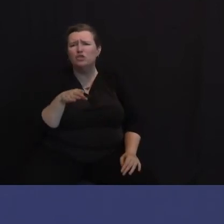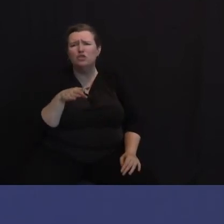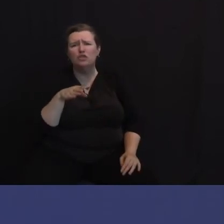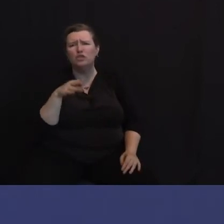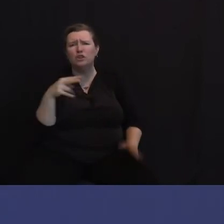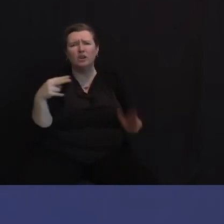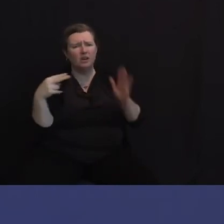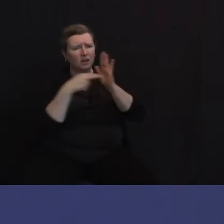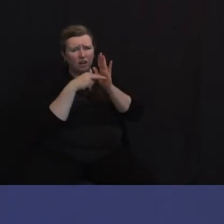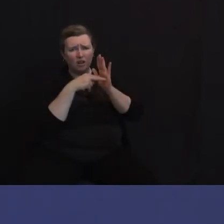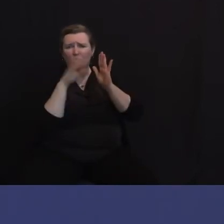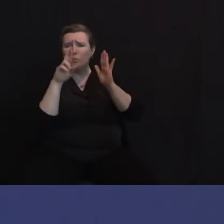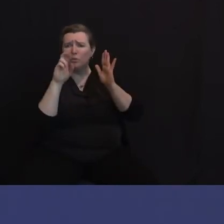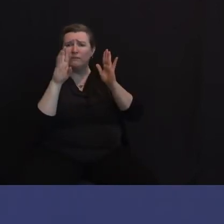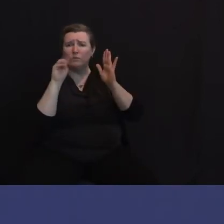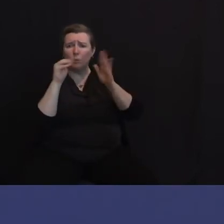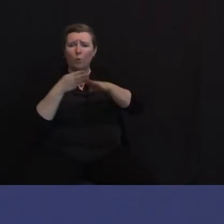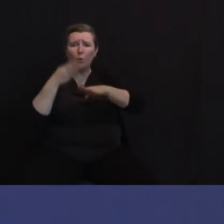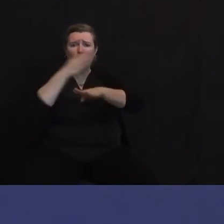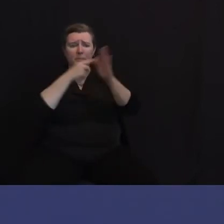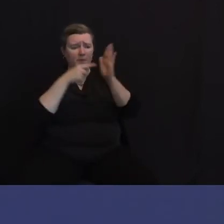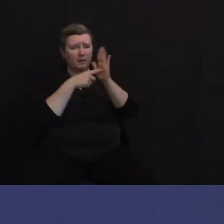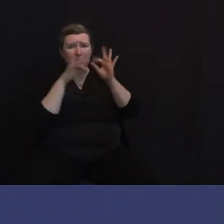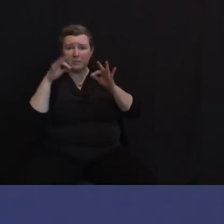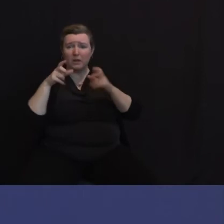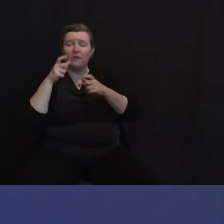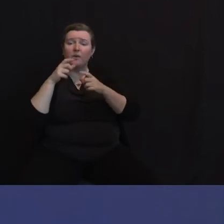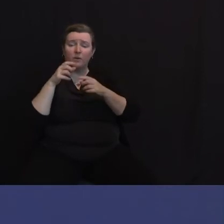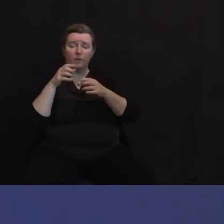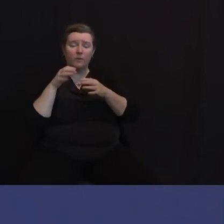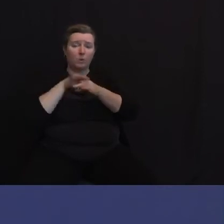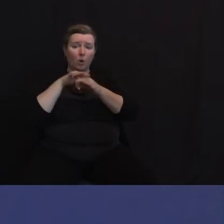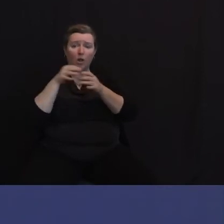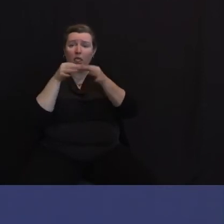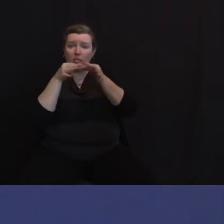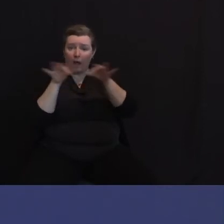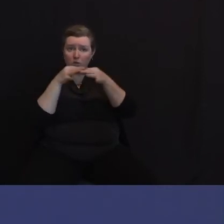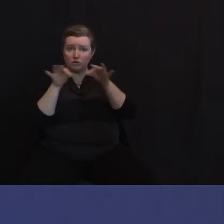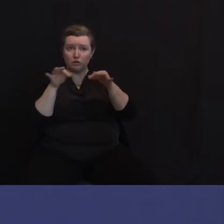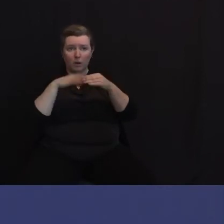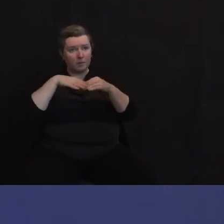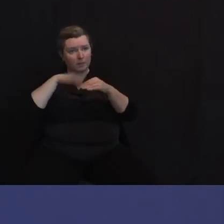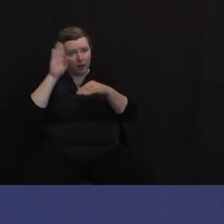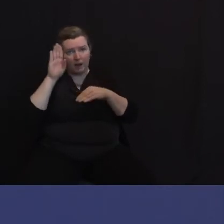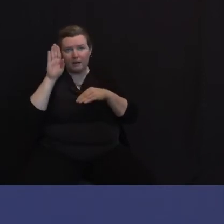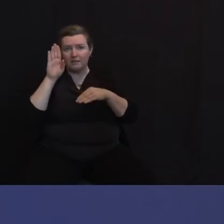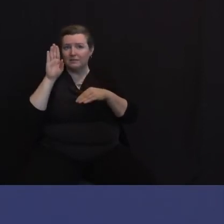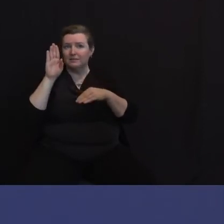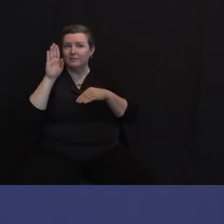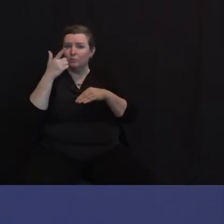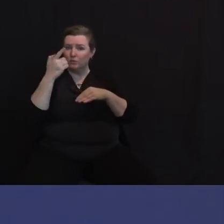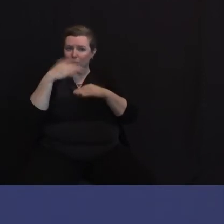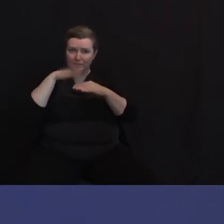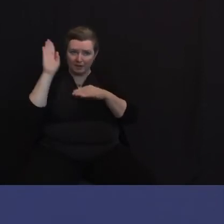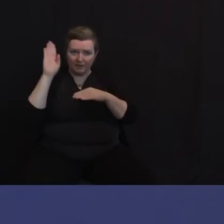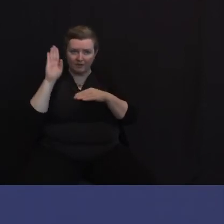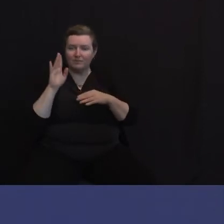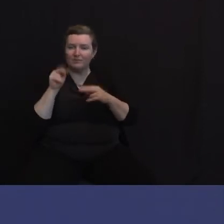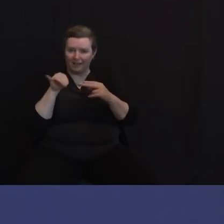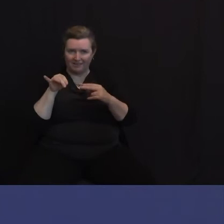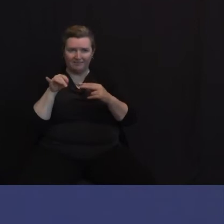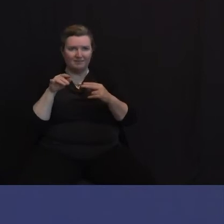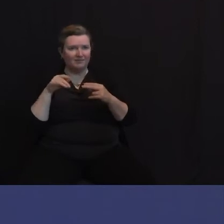the voters voted on. In it, it's crystal clear. It's 21 and up. So those principles have been inviolate. They've